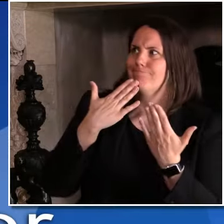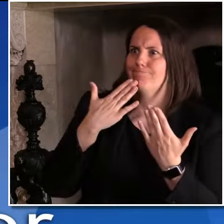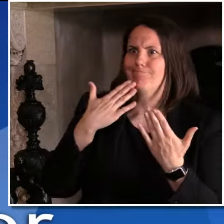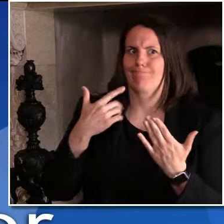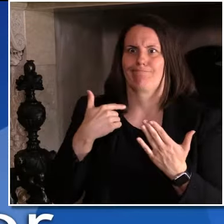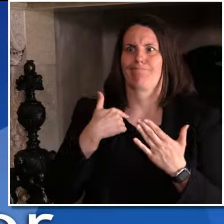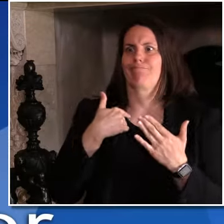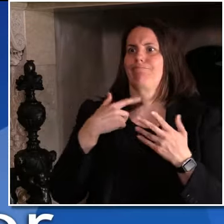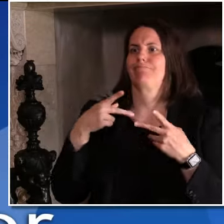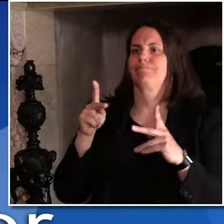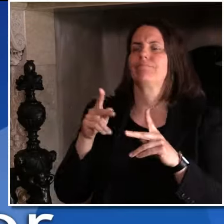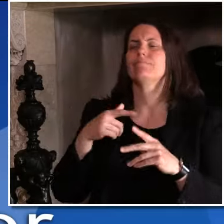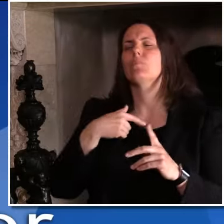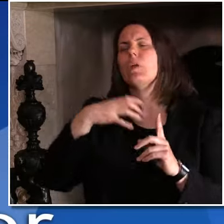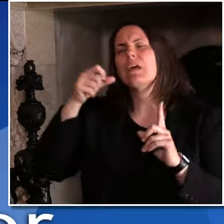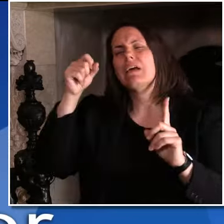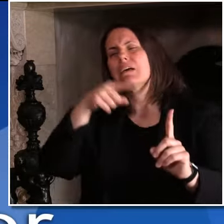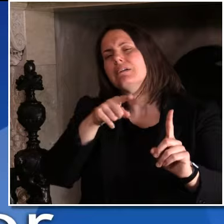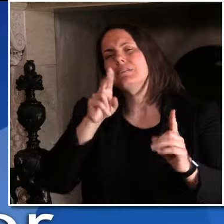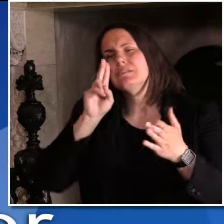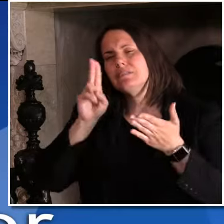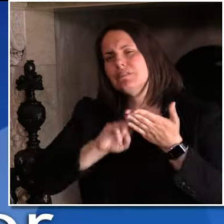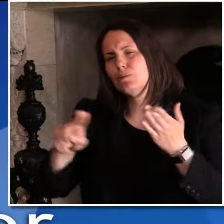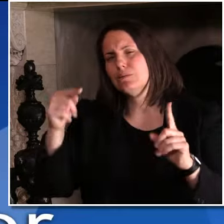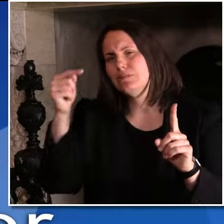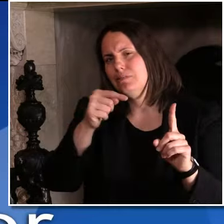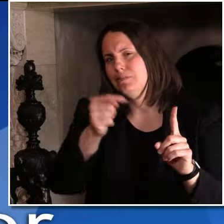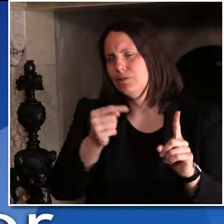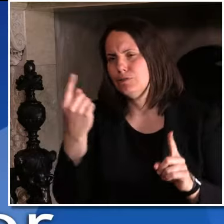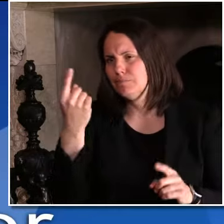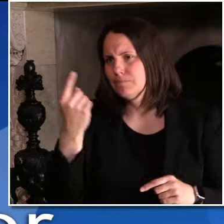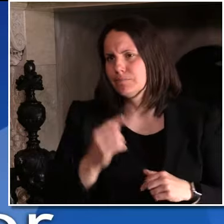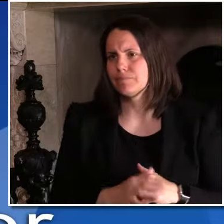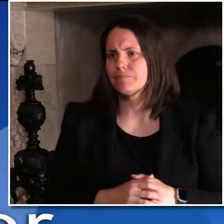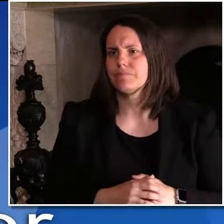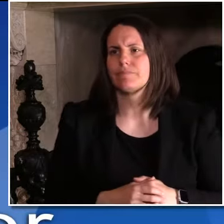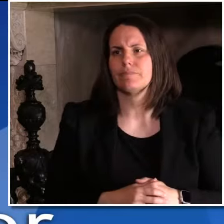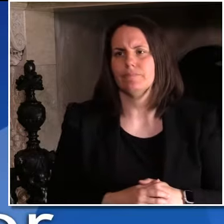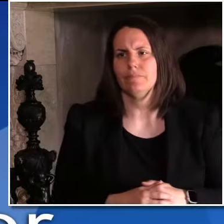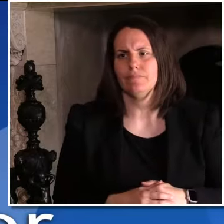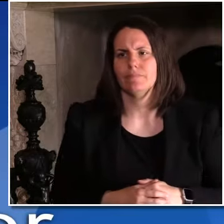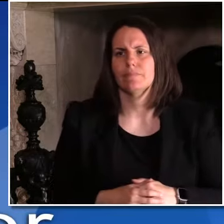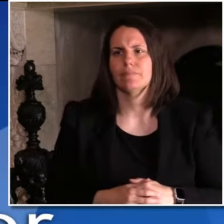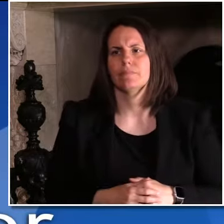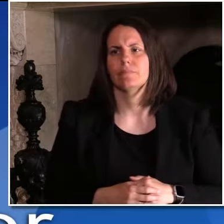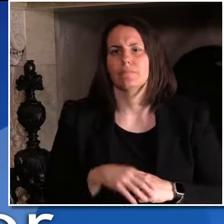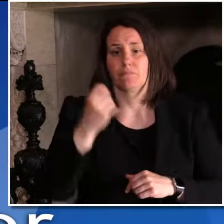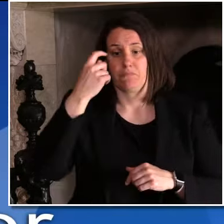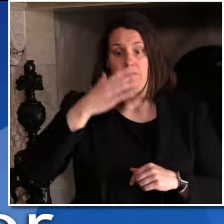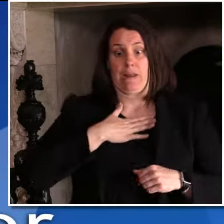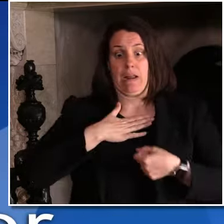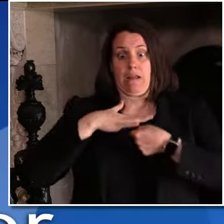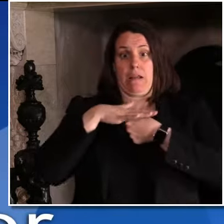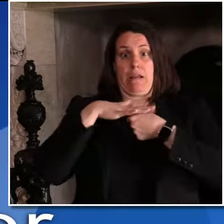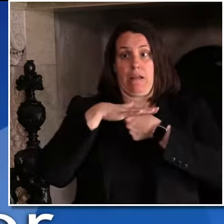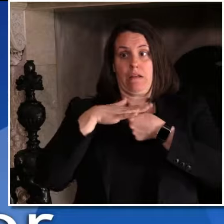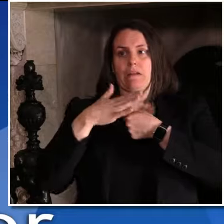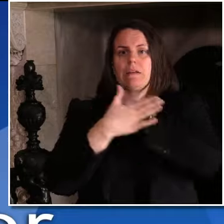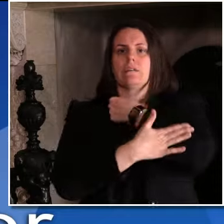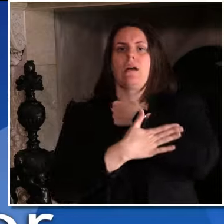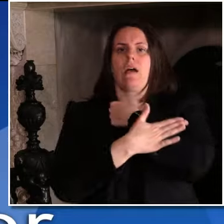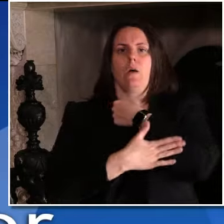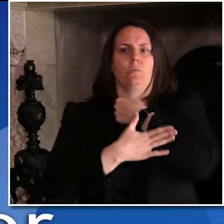Secretary Palm. The counties that we cover have been giving us very different information about